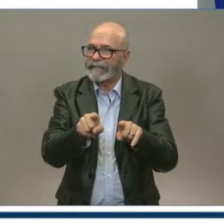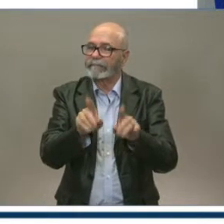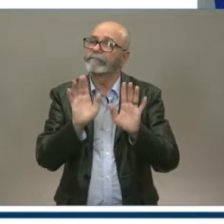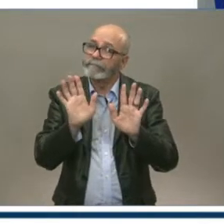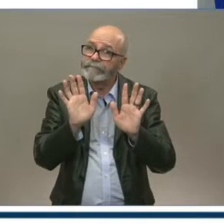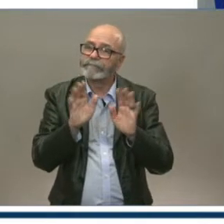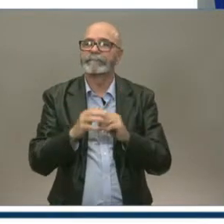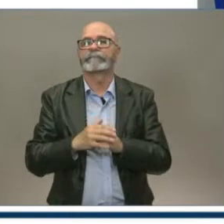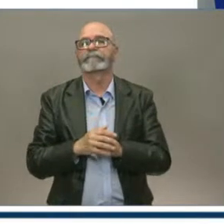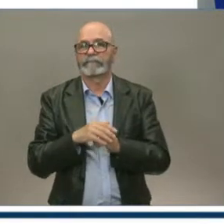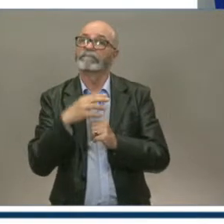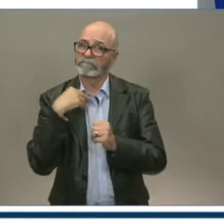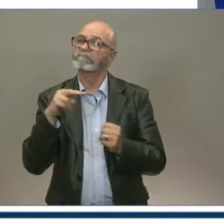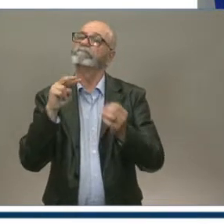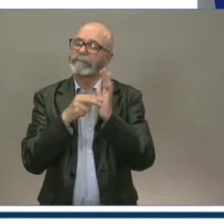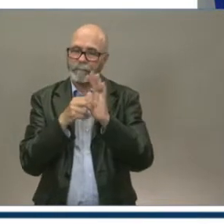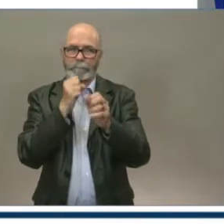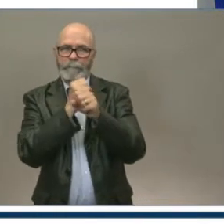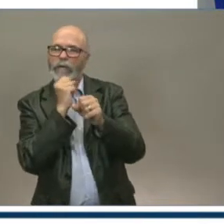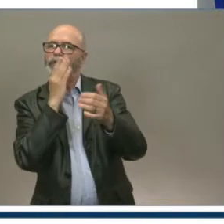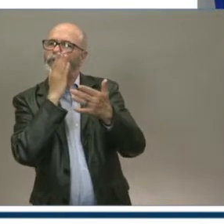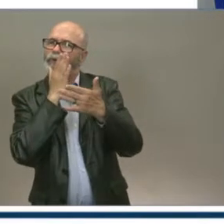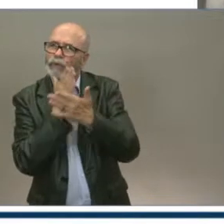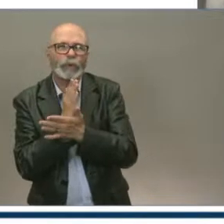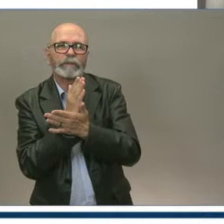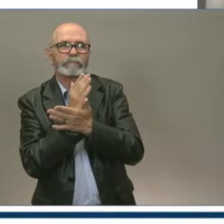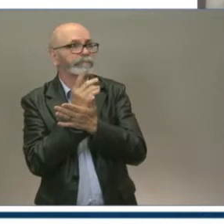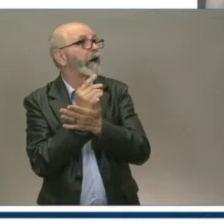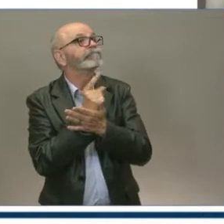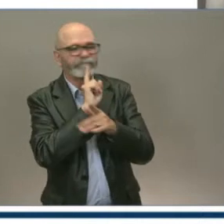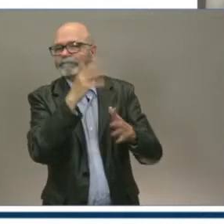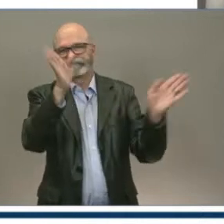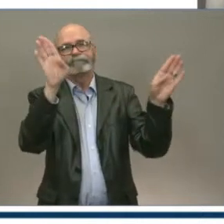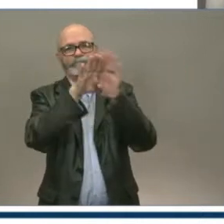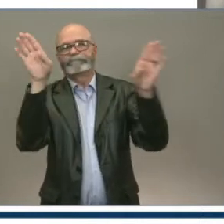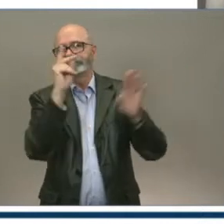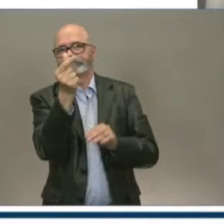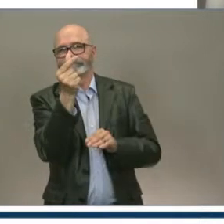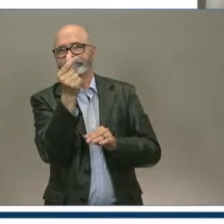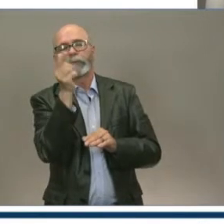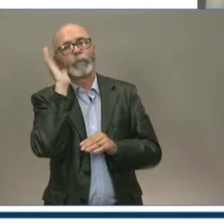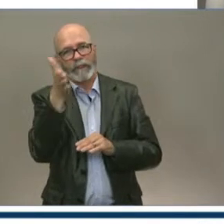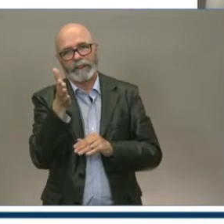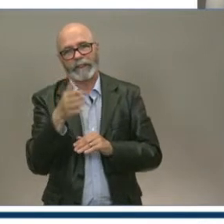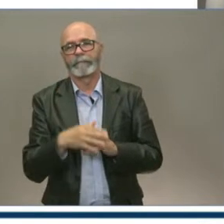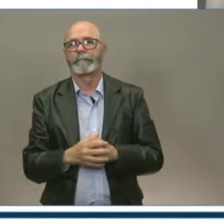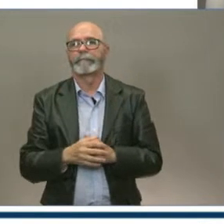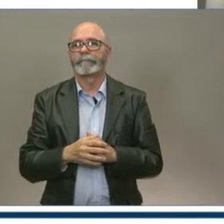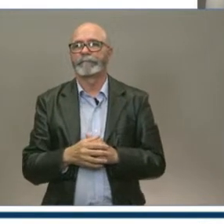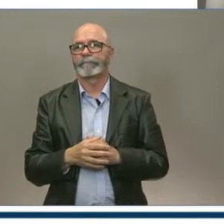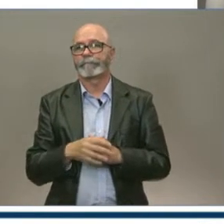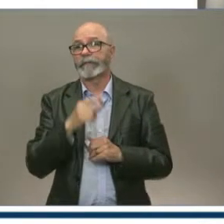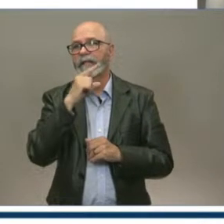those situations immediately. Next question will go to Tim Biscay with the Halifax Examiner. Dr. Strang, I totally understand the